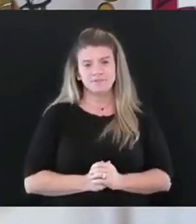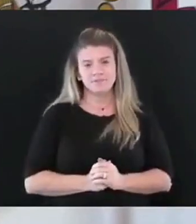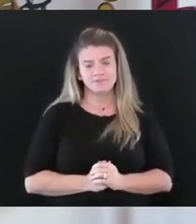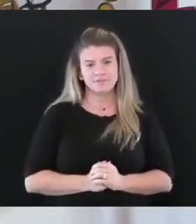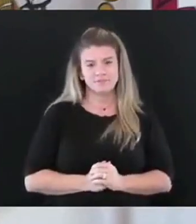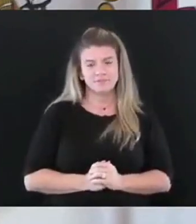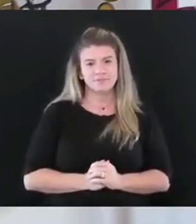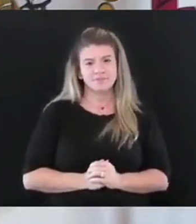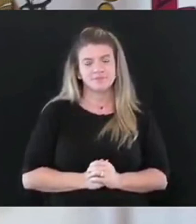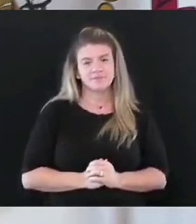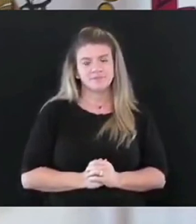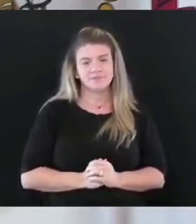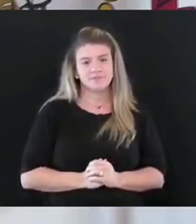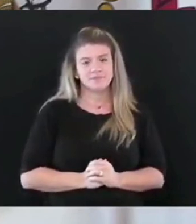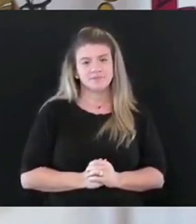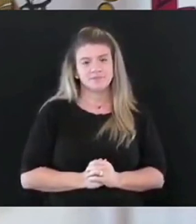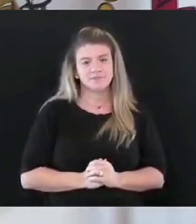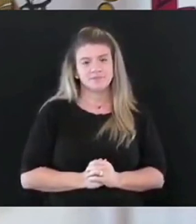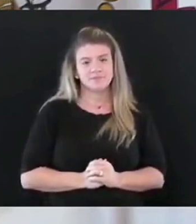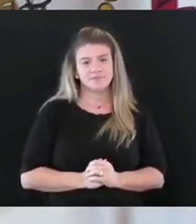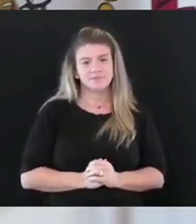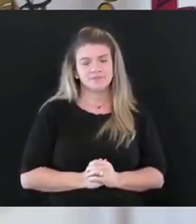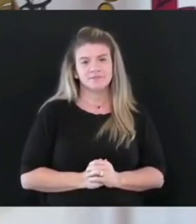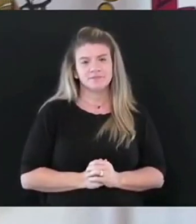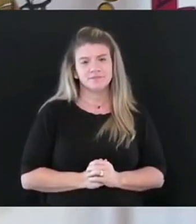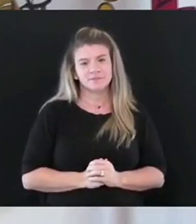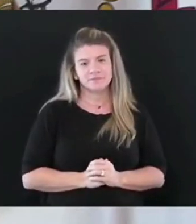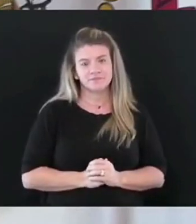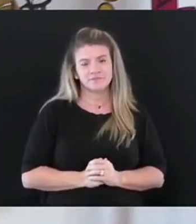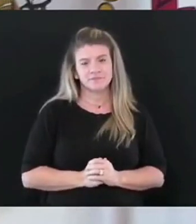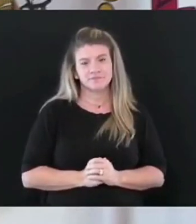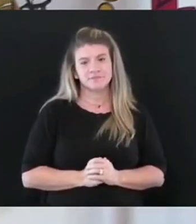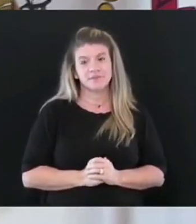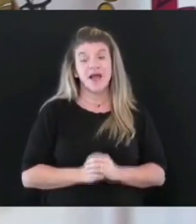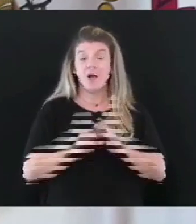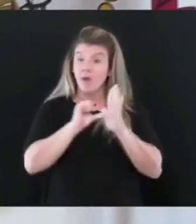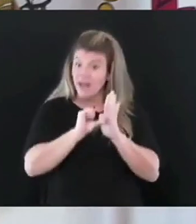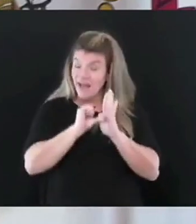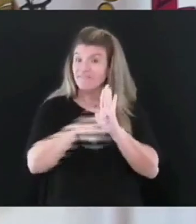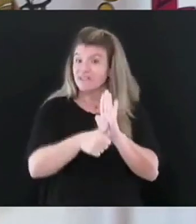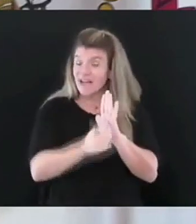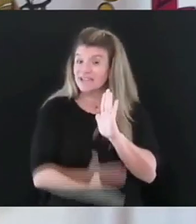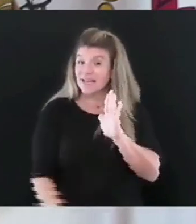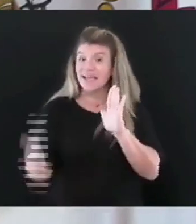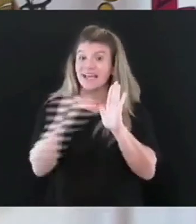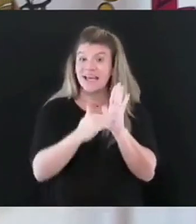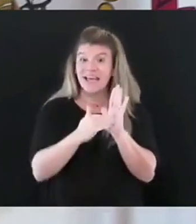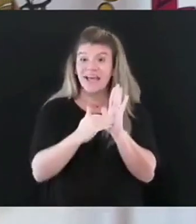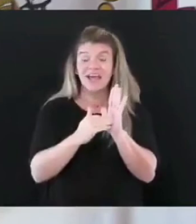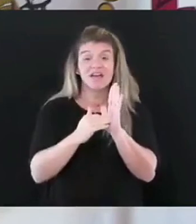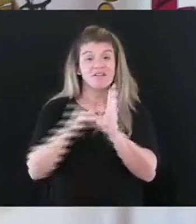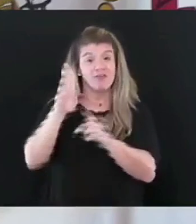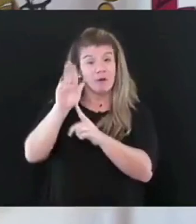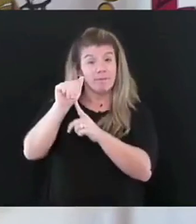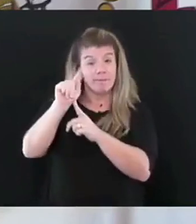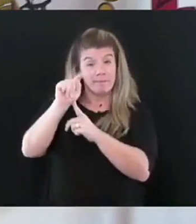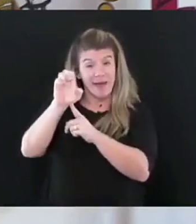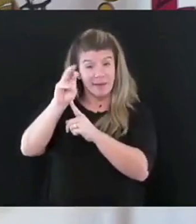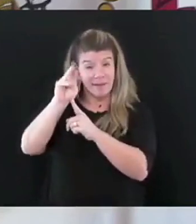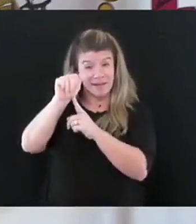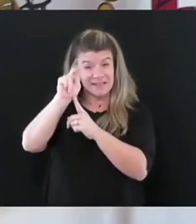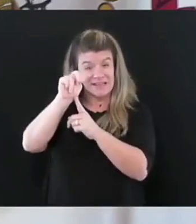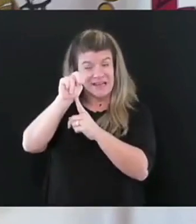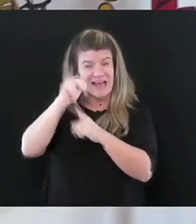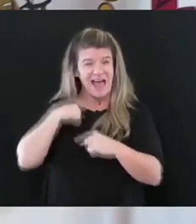I want to again emphasize that from the standpoint of Bateman, in my gut,